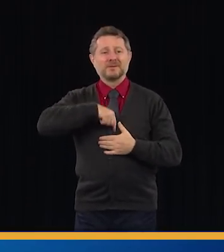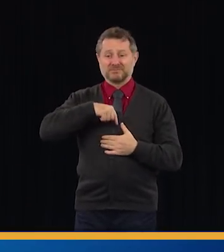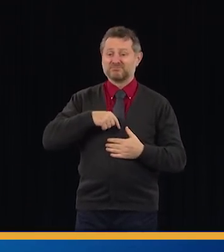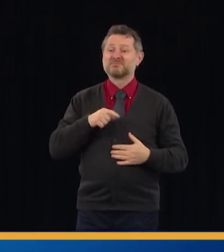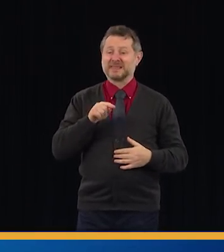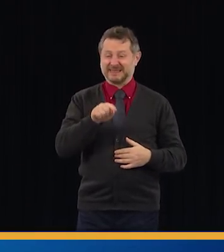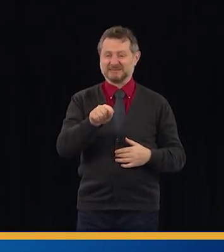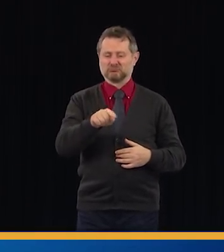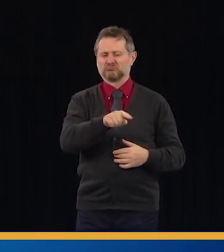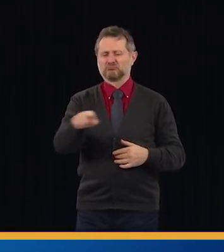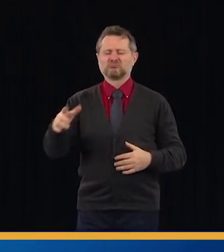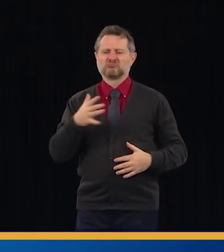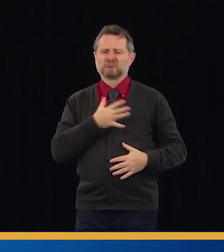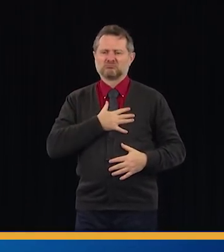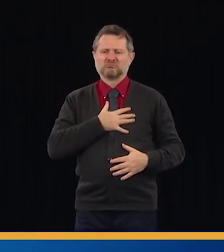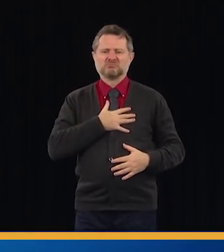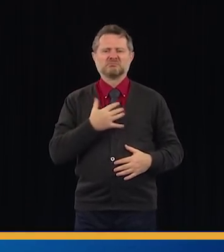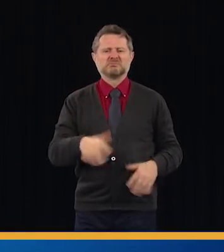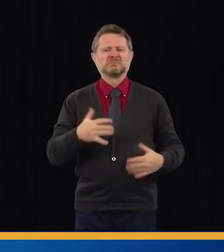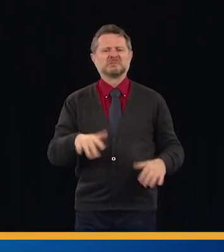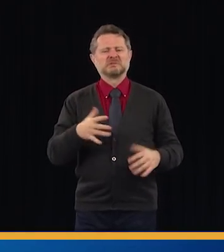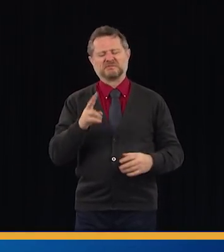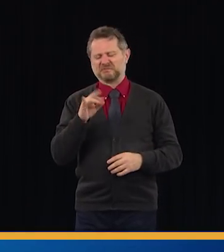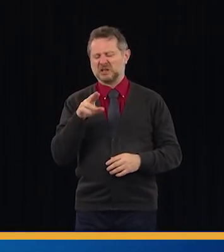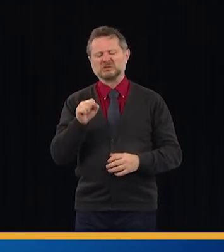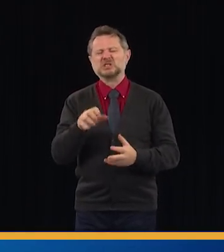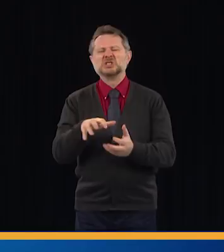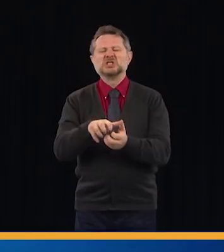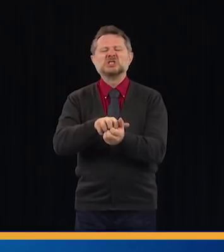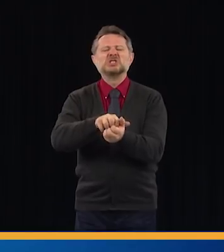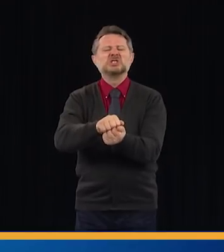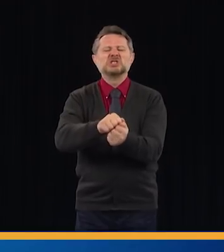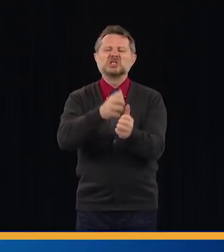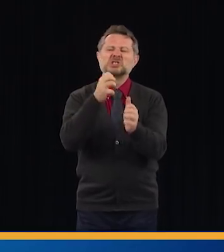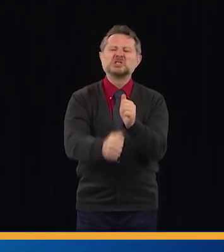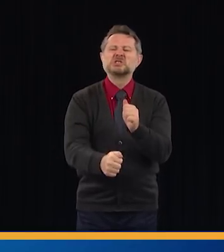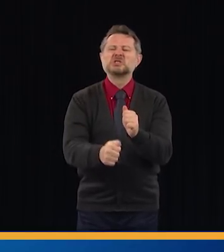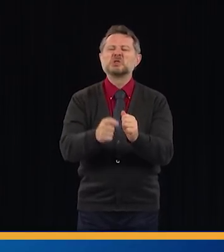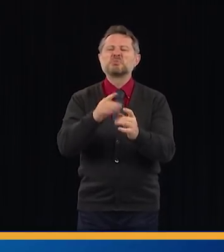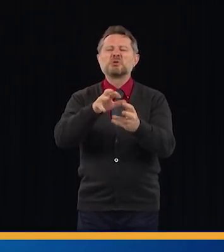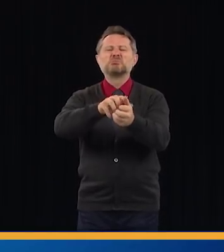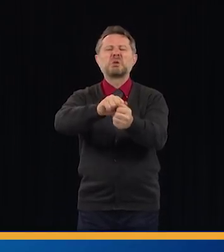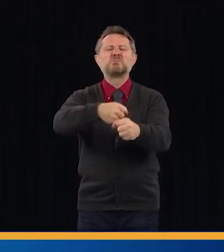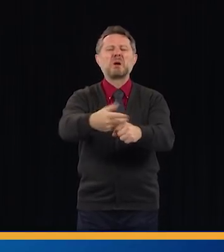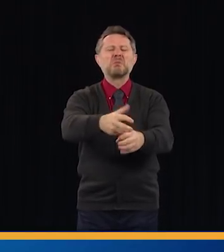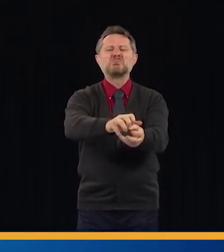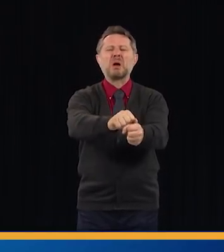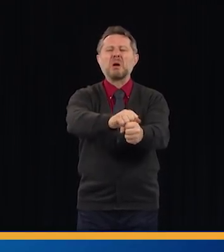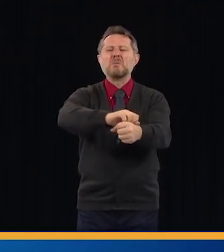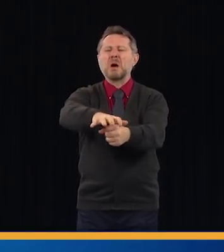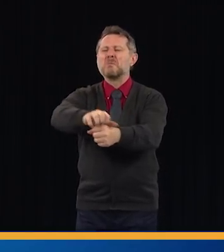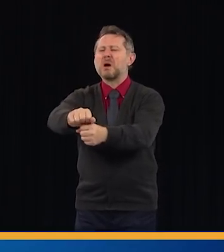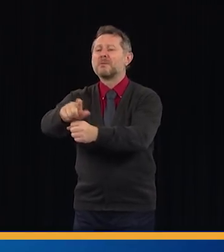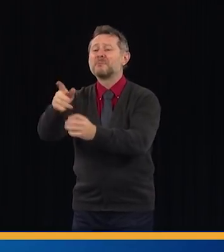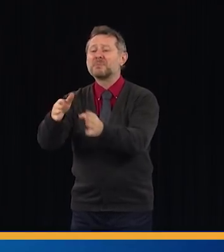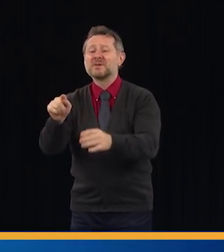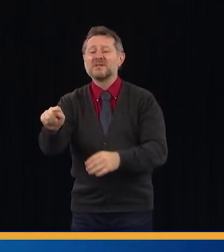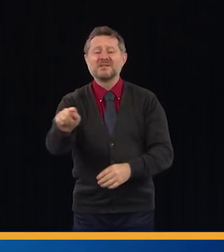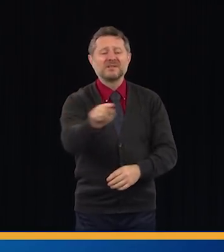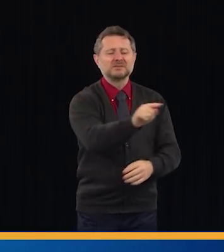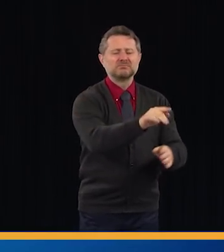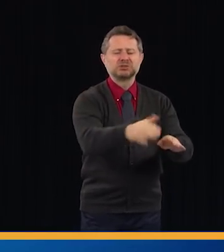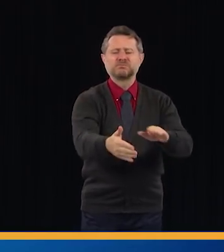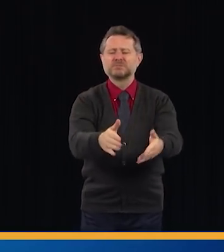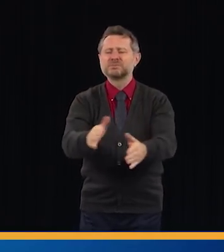vicious predator of a virus targeted from day one. This virus